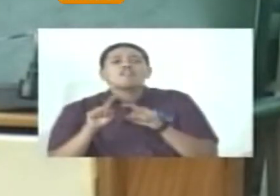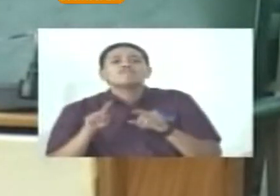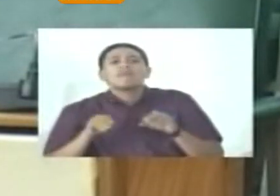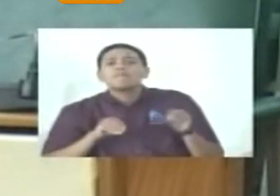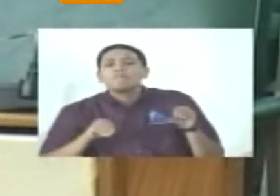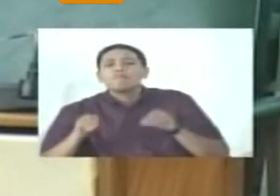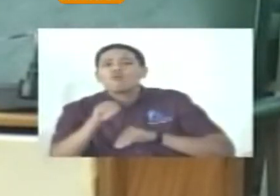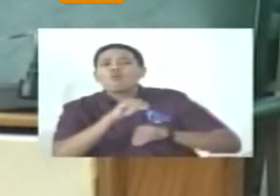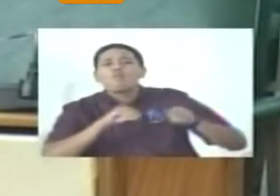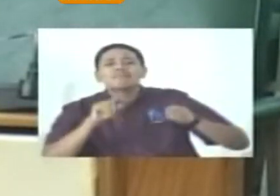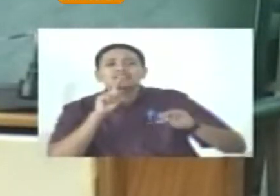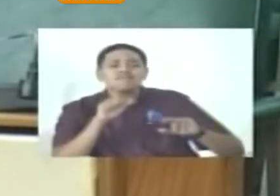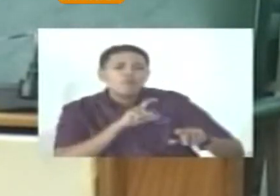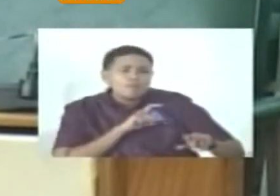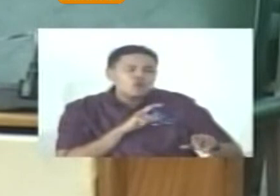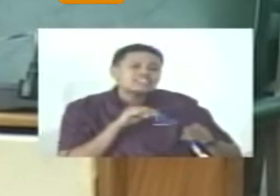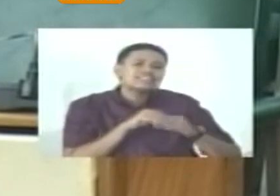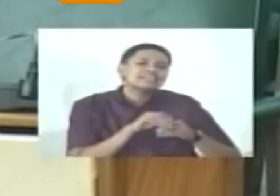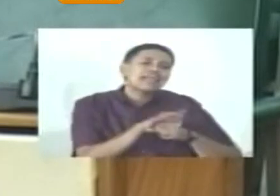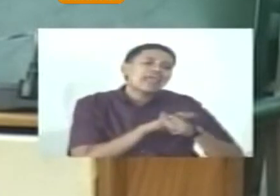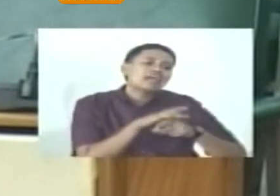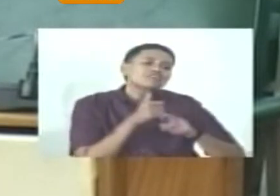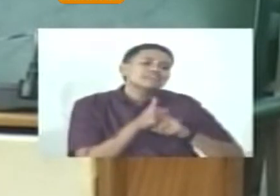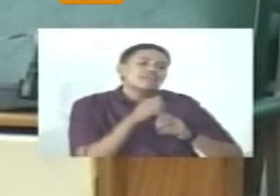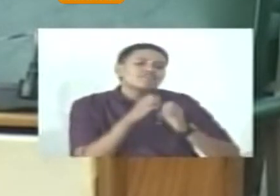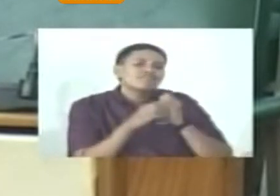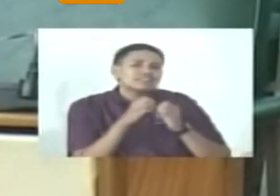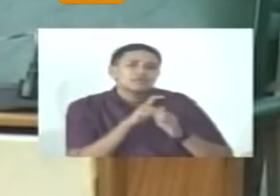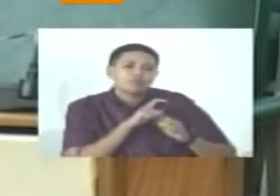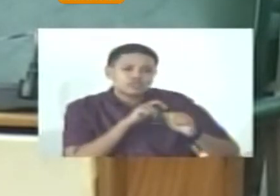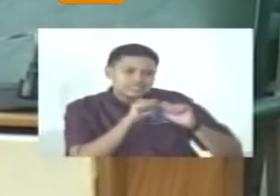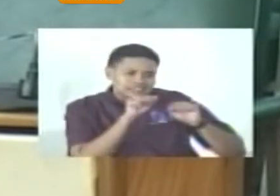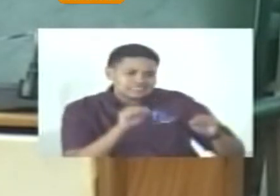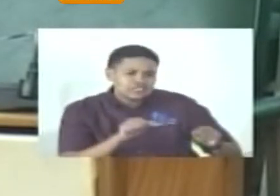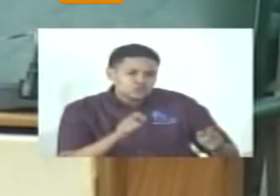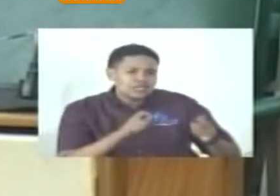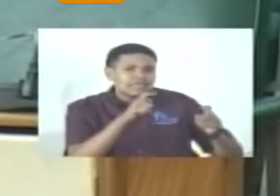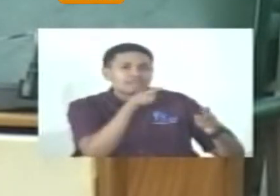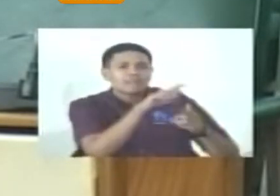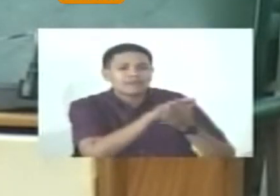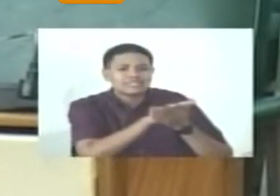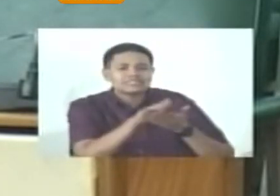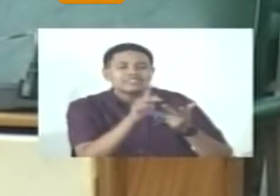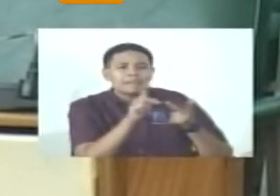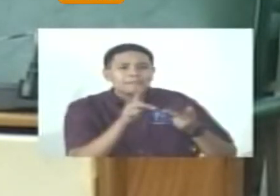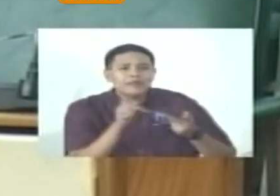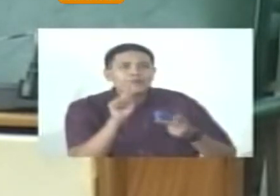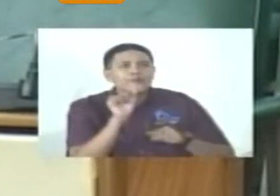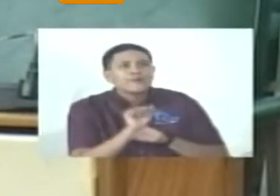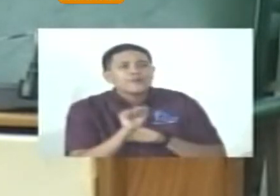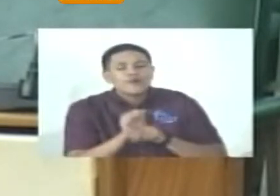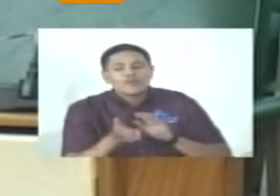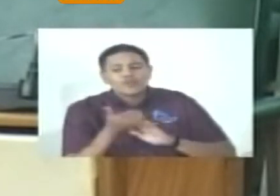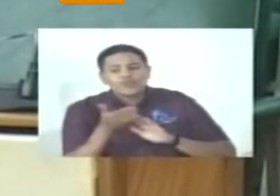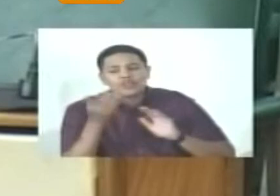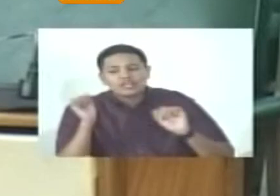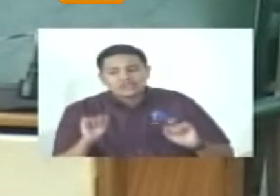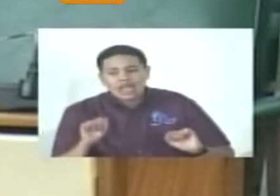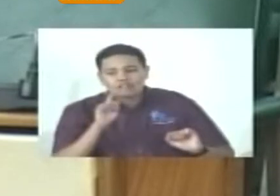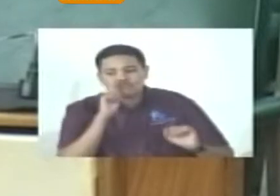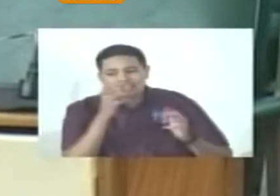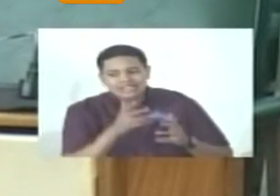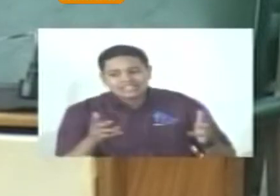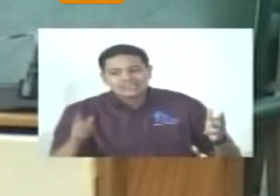for police, in the areas of fixing of police stations to give them a decent place from where to work, are things